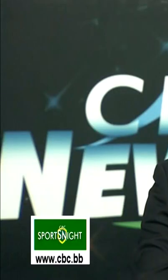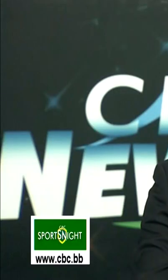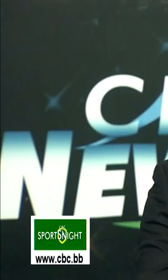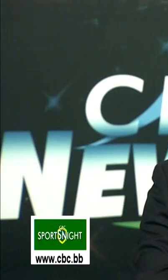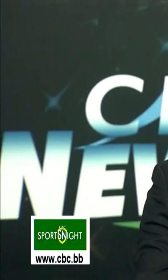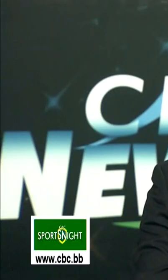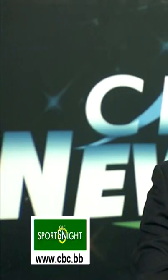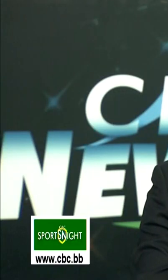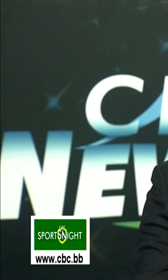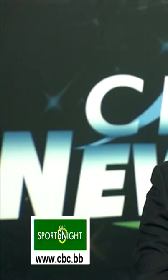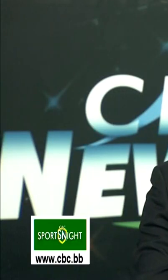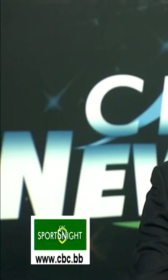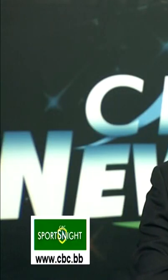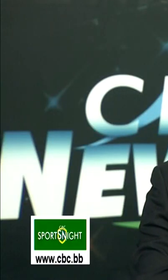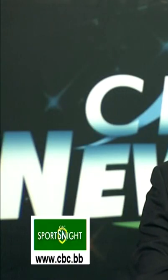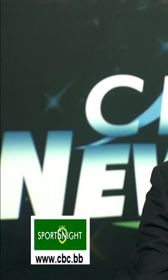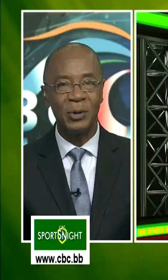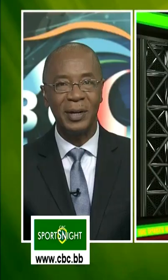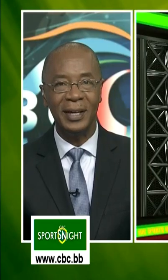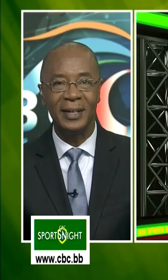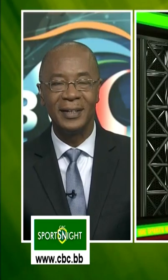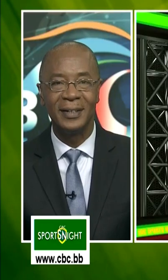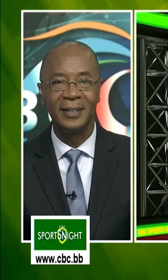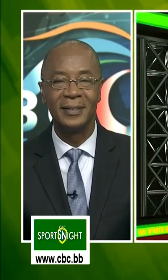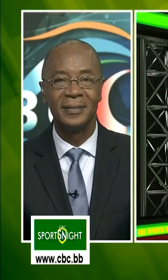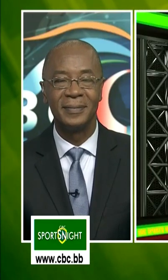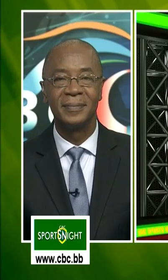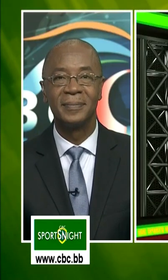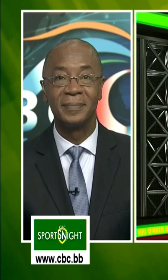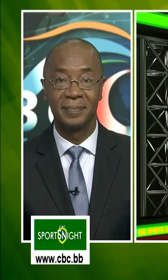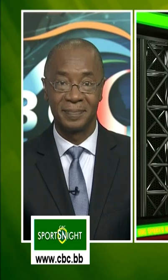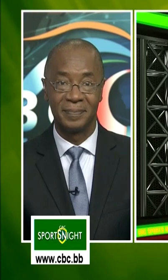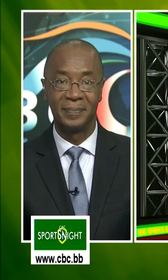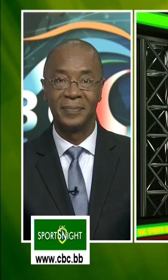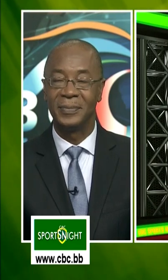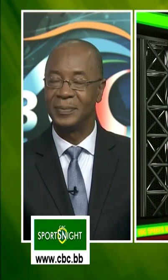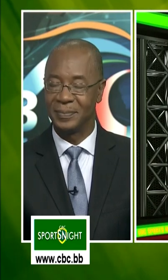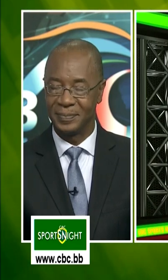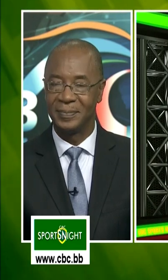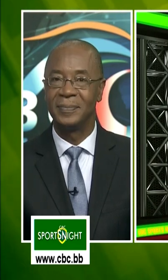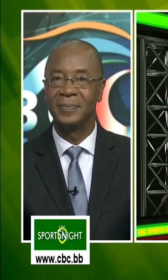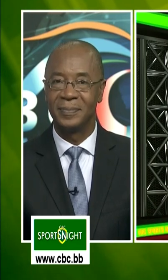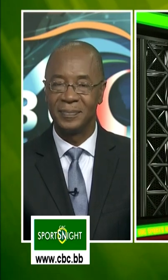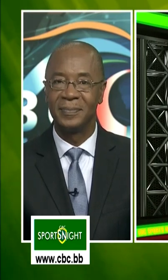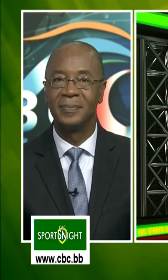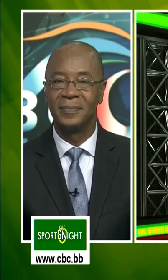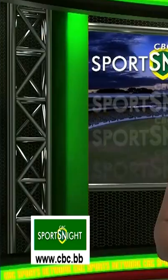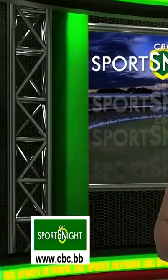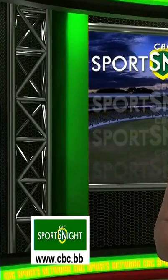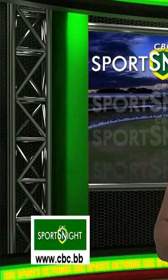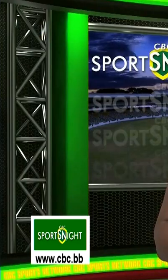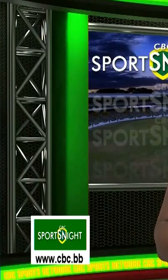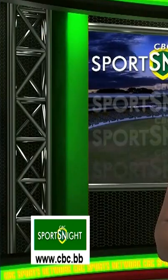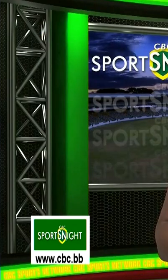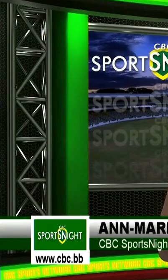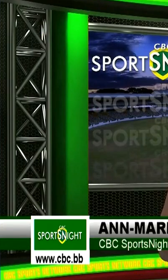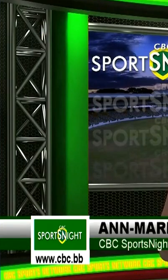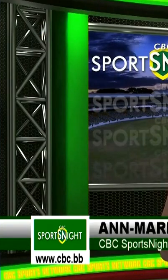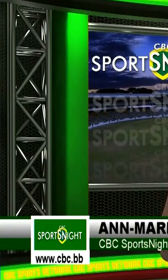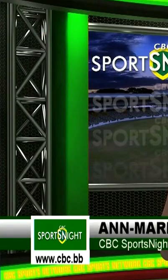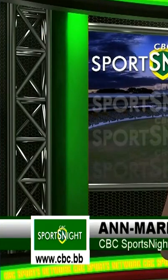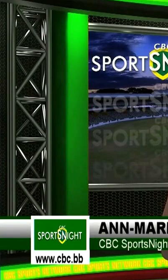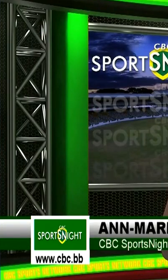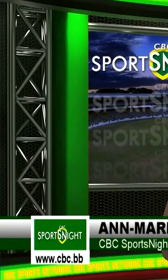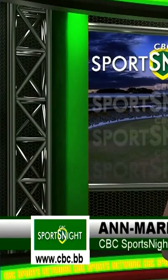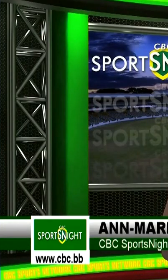Time for the second half in sports Anne-Marie And I promise you some interesting news in ice skating Six young skaters between the